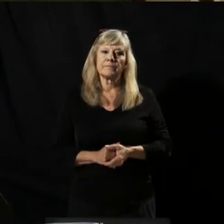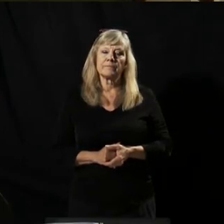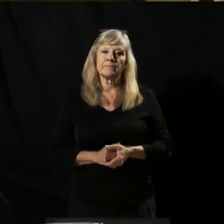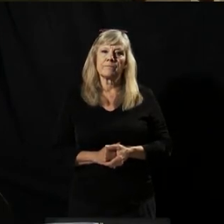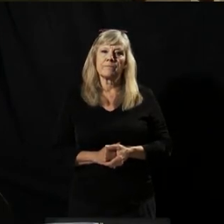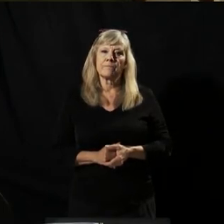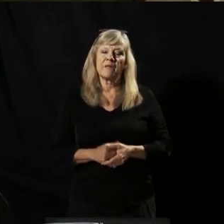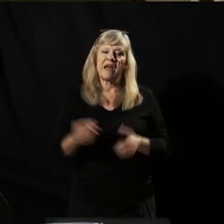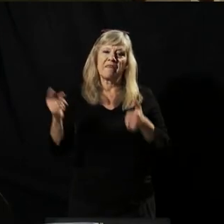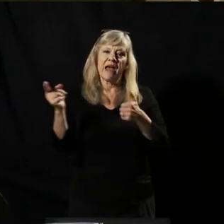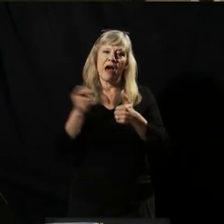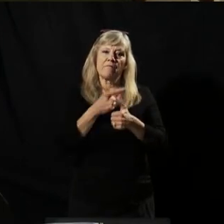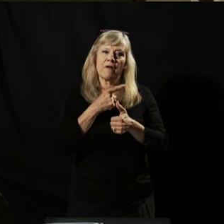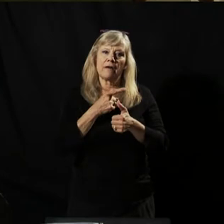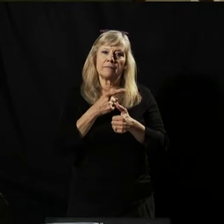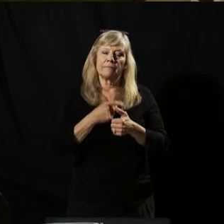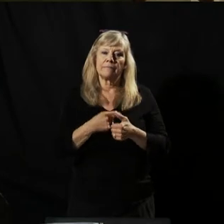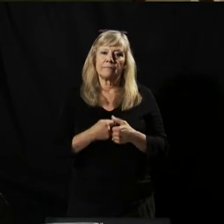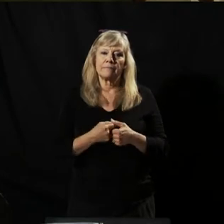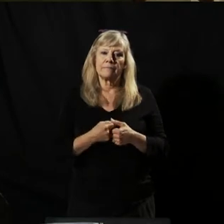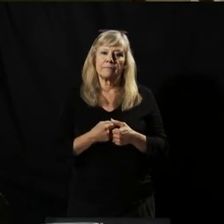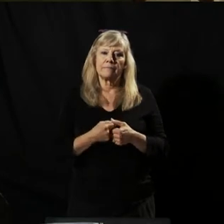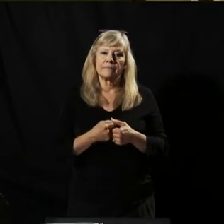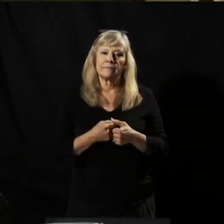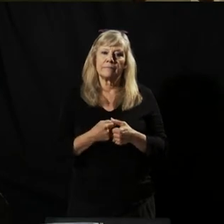The Alpha